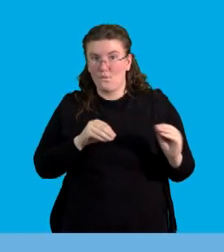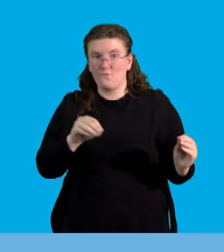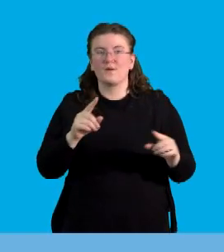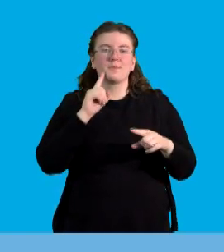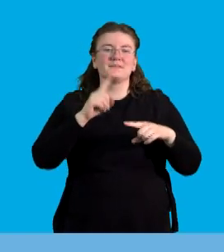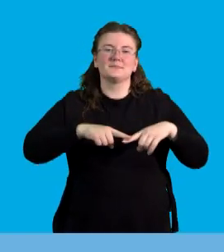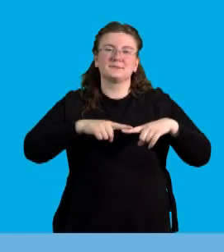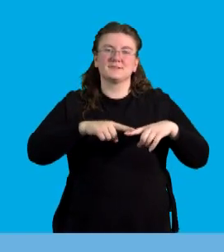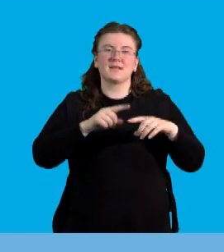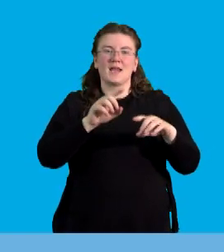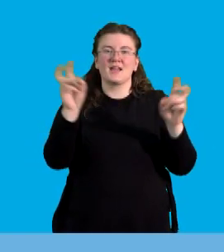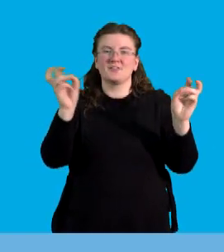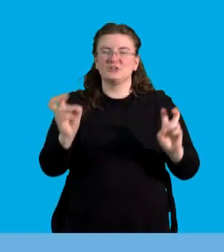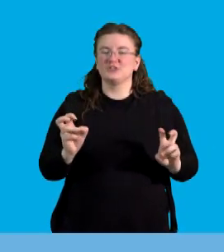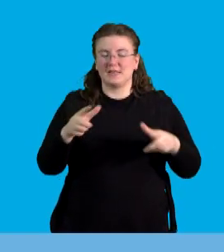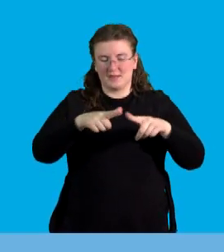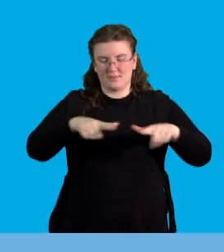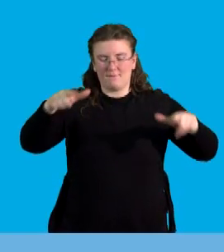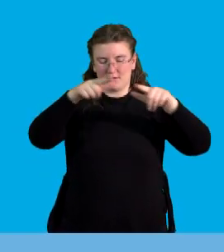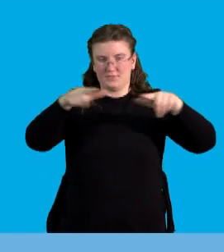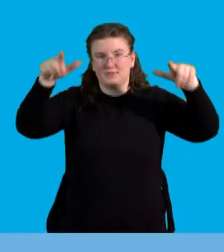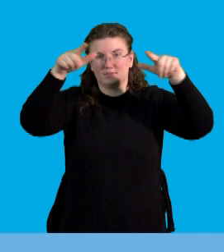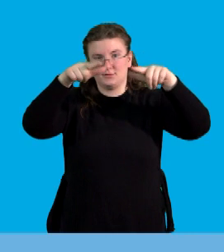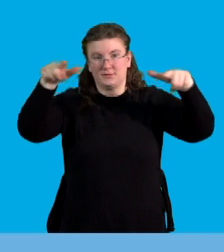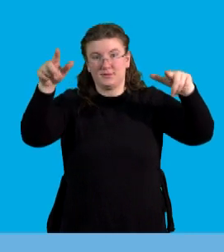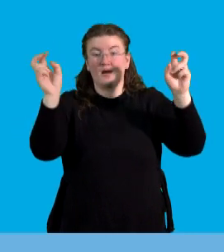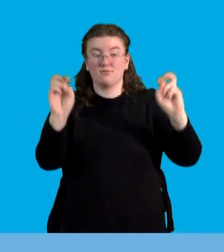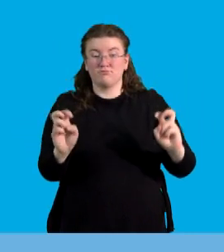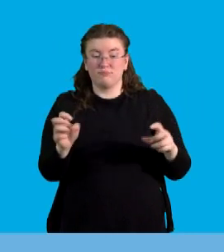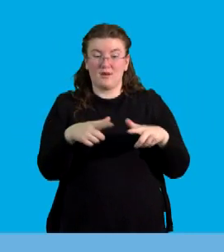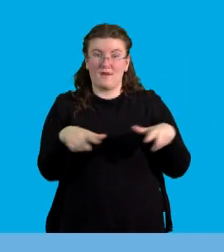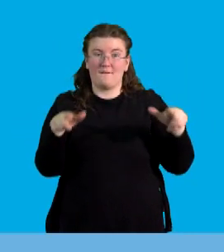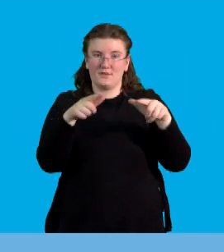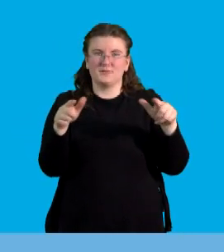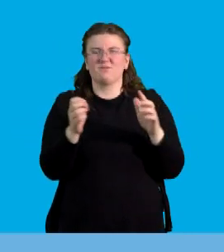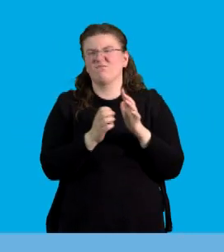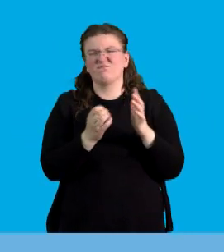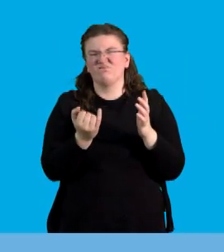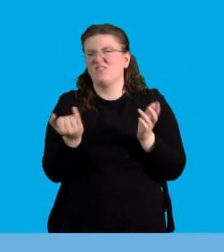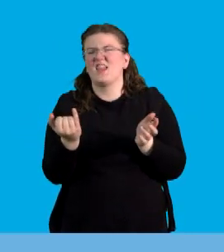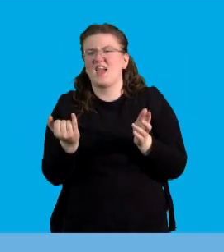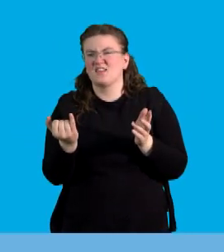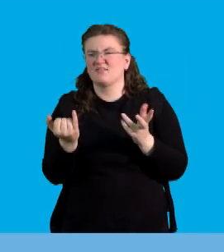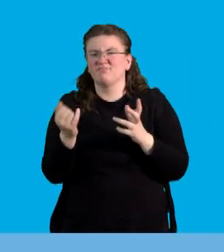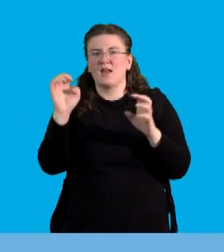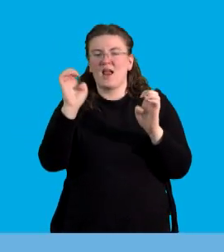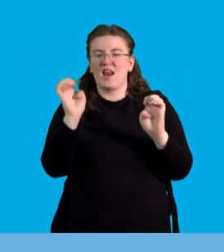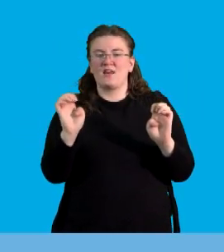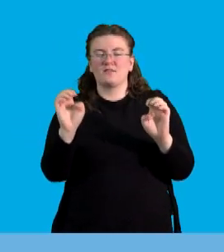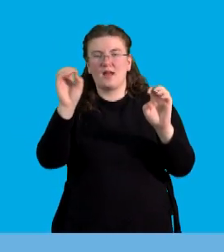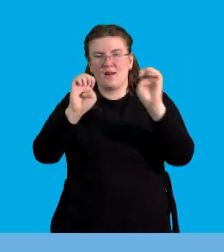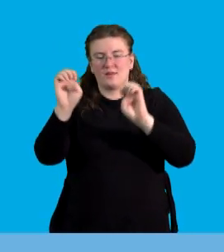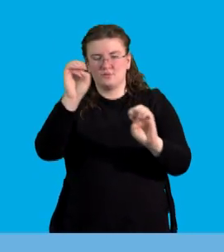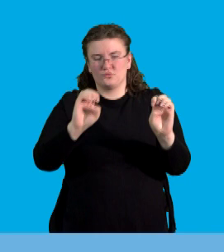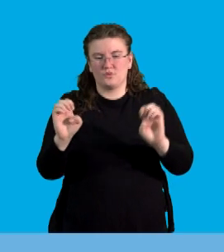levels that each of these electrons are occupying. So these energy levels are like layers of electrons. So as we have said,